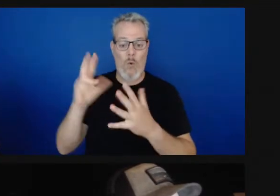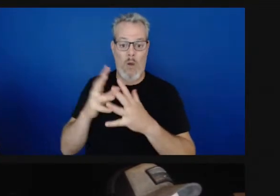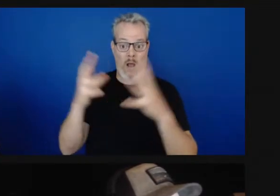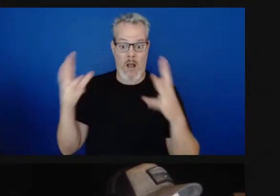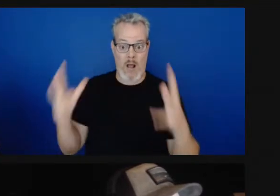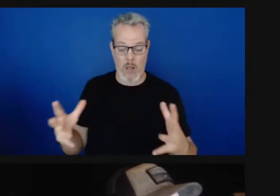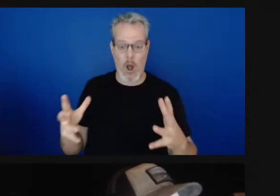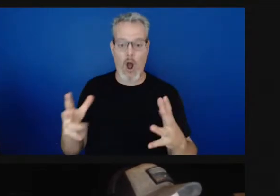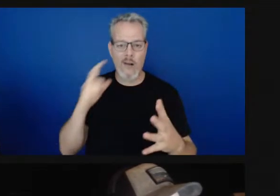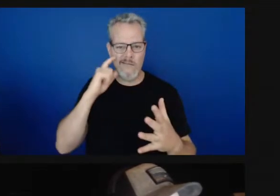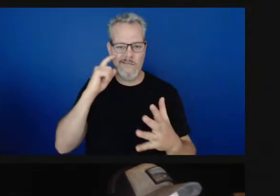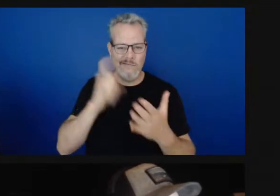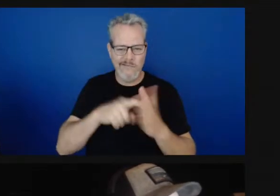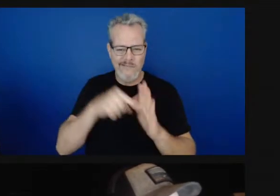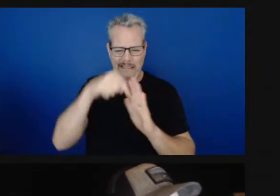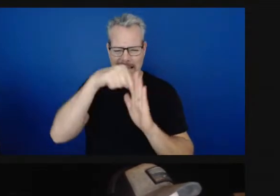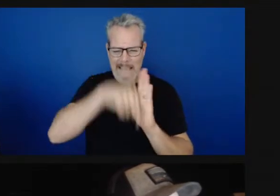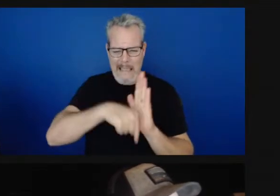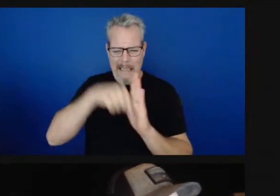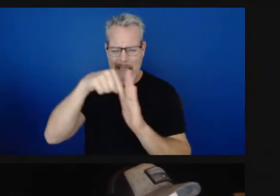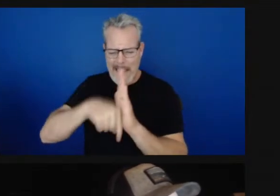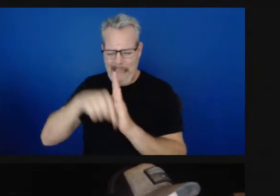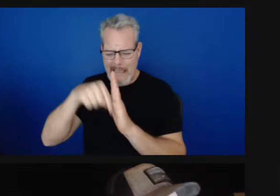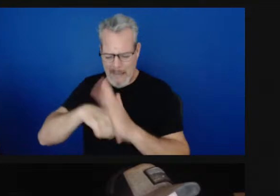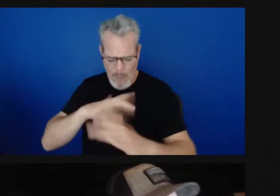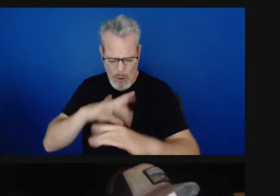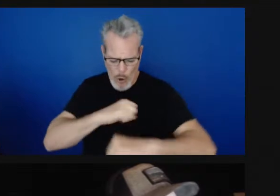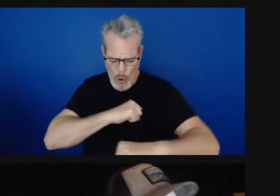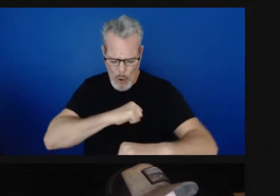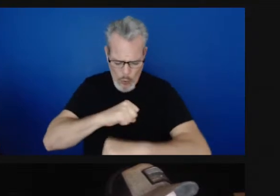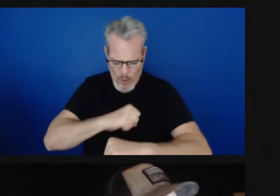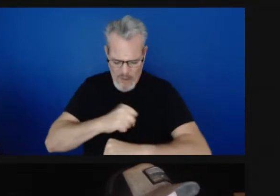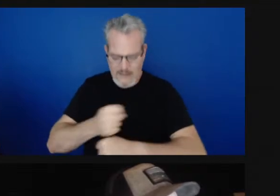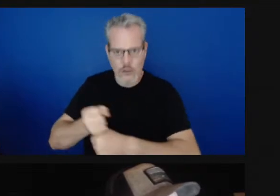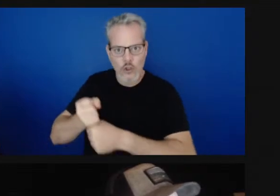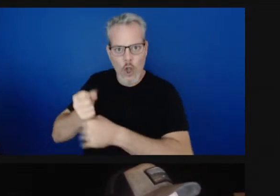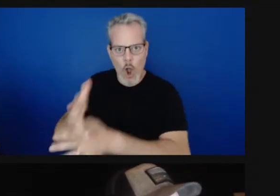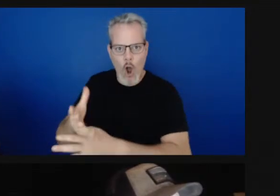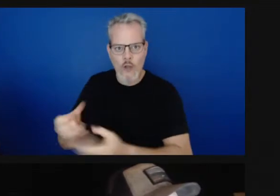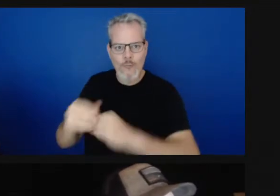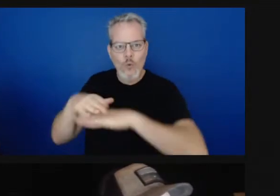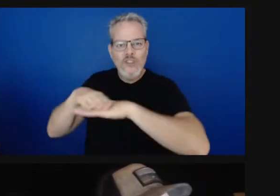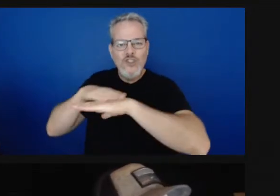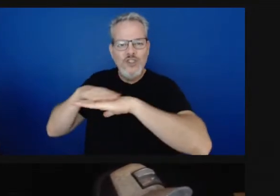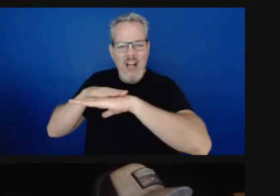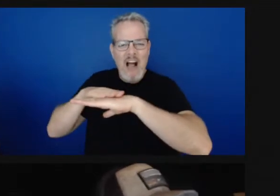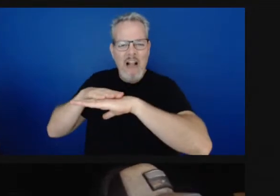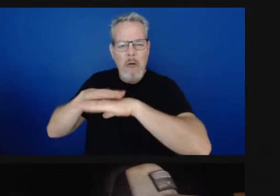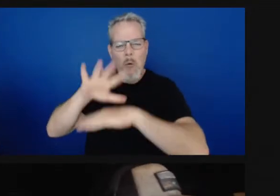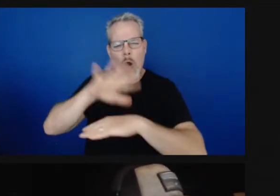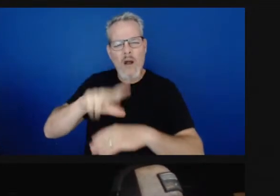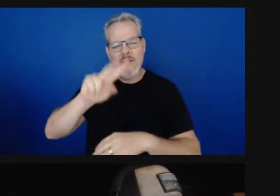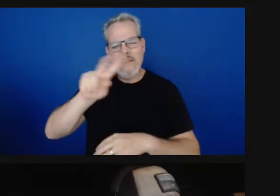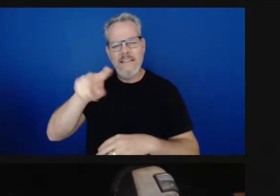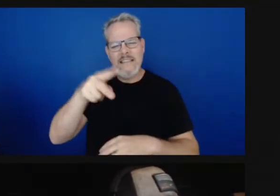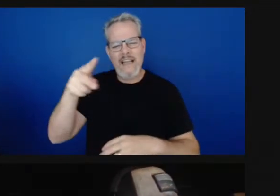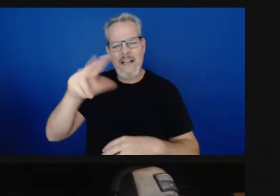that caused a swarm of shallower earthquakes right around the 2nd or 3rd of November